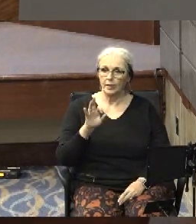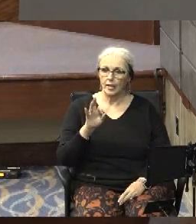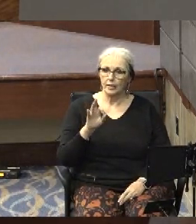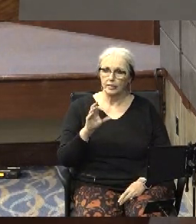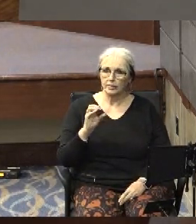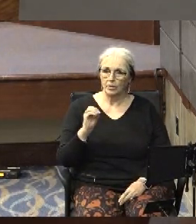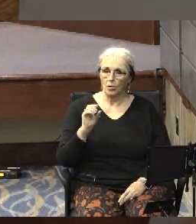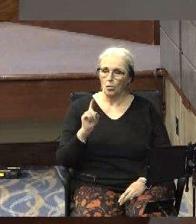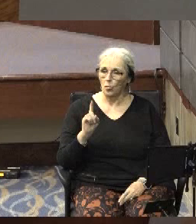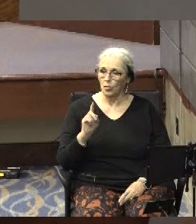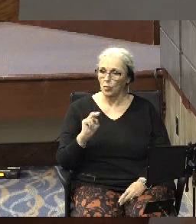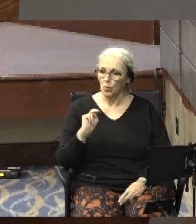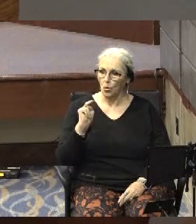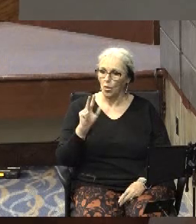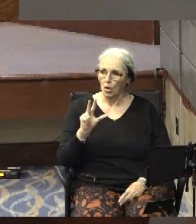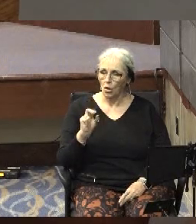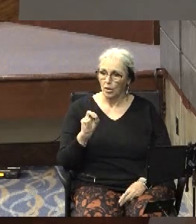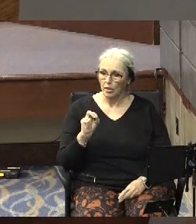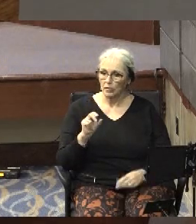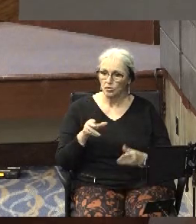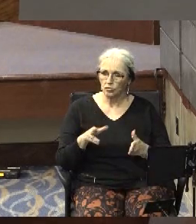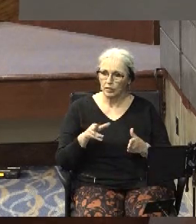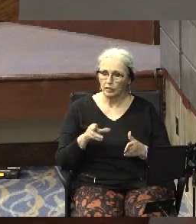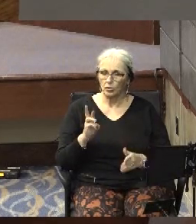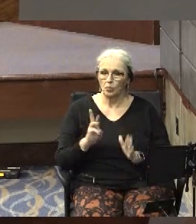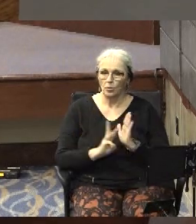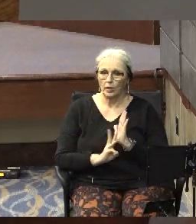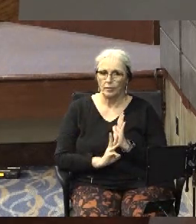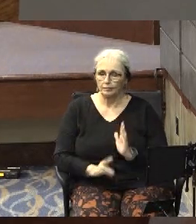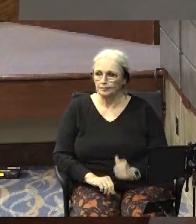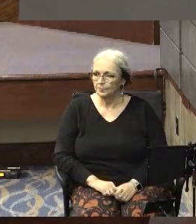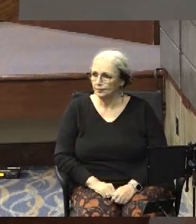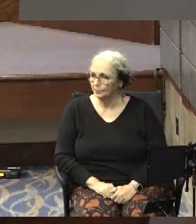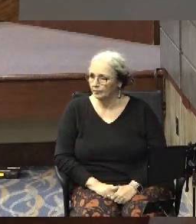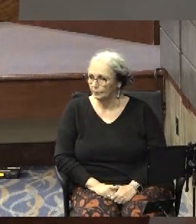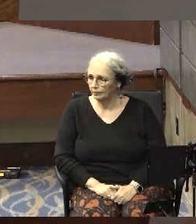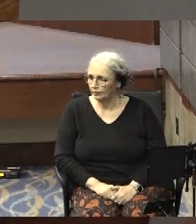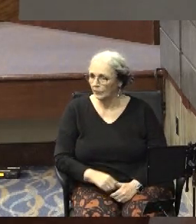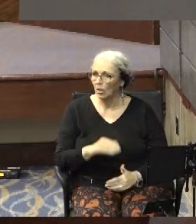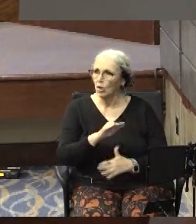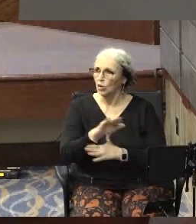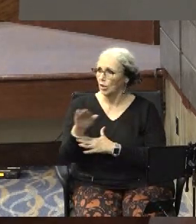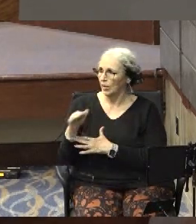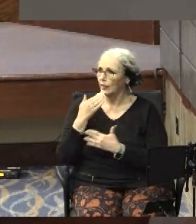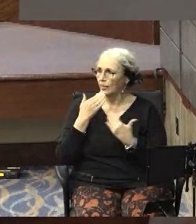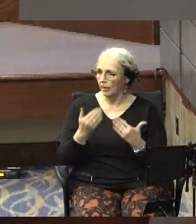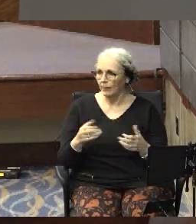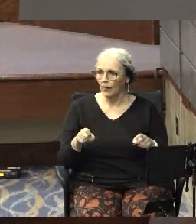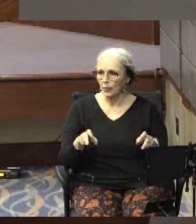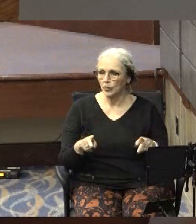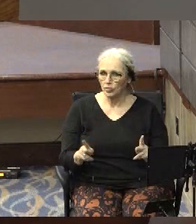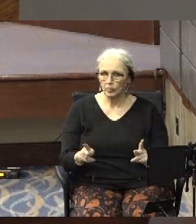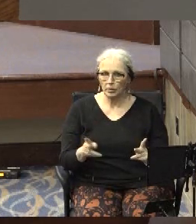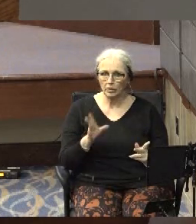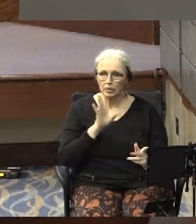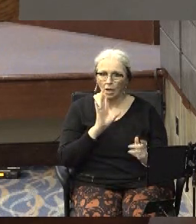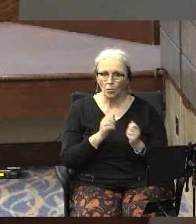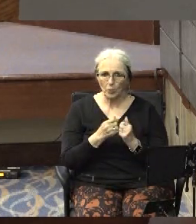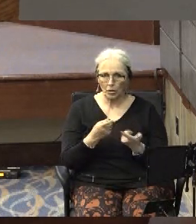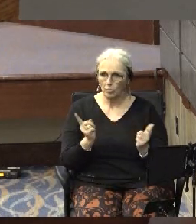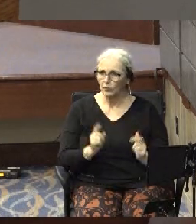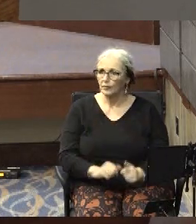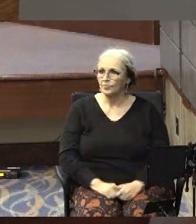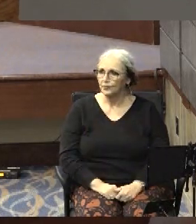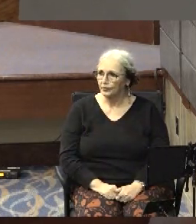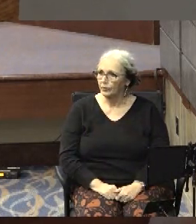3901 North 30th Street in Waco. And so good evening and thank you for the opportunity to talk to you. As